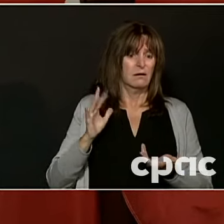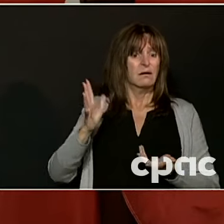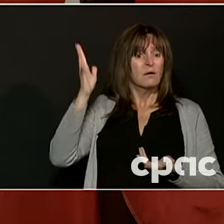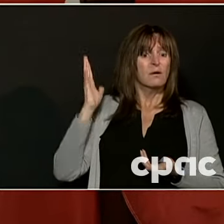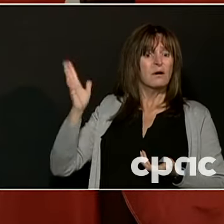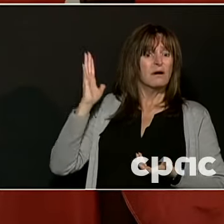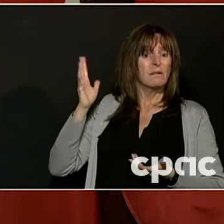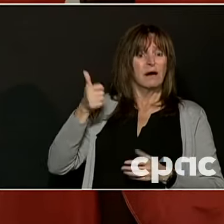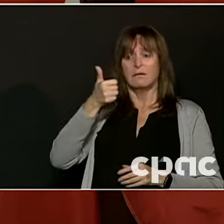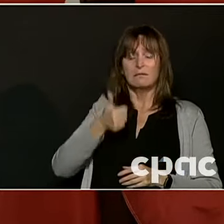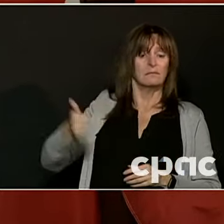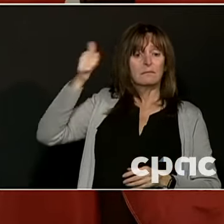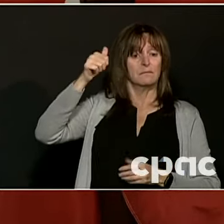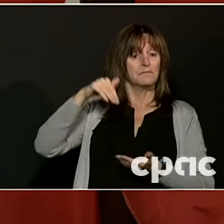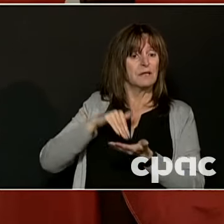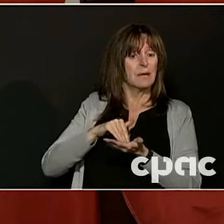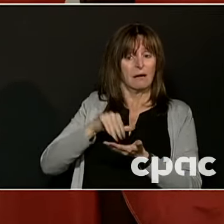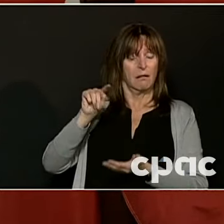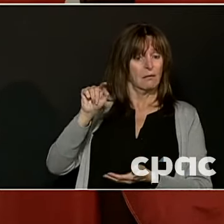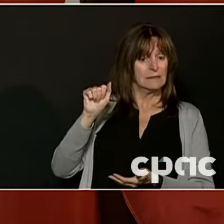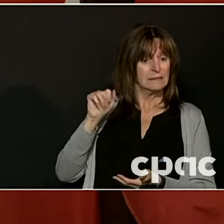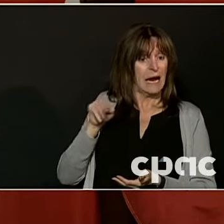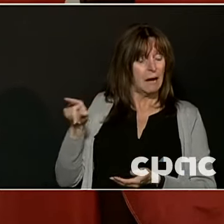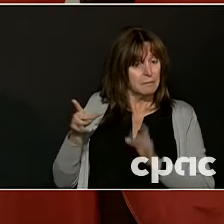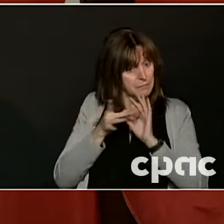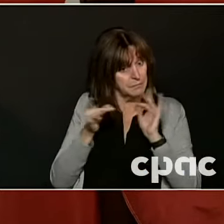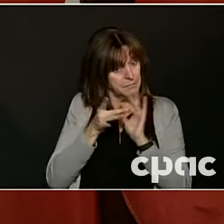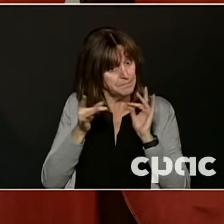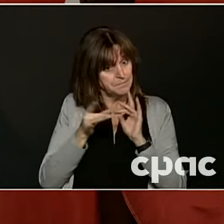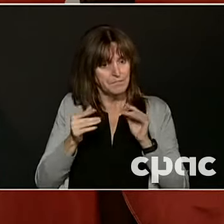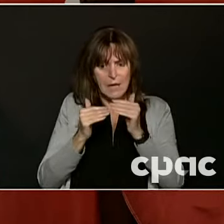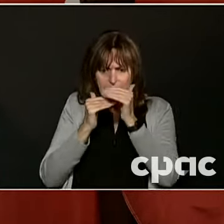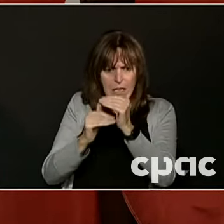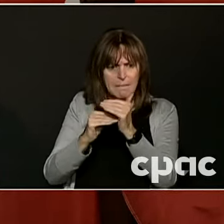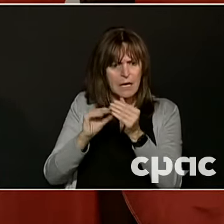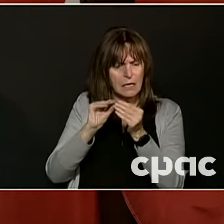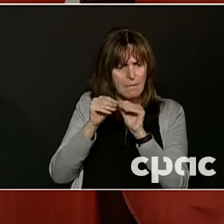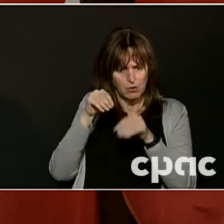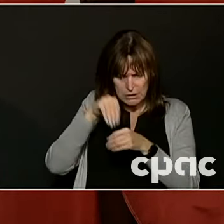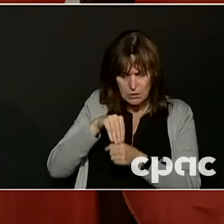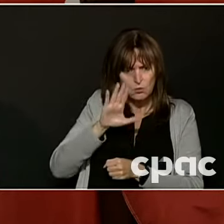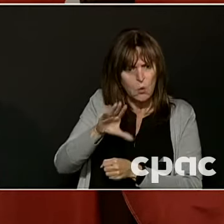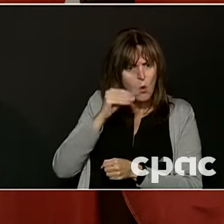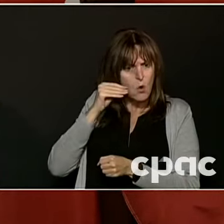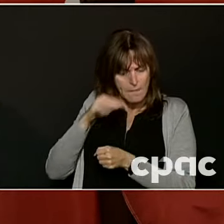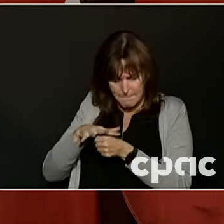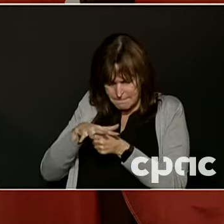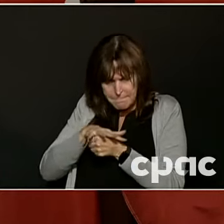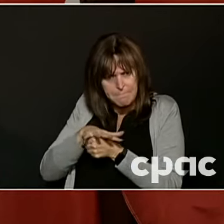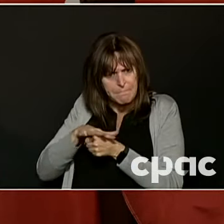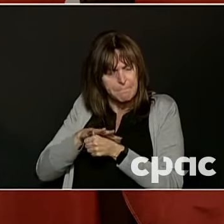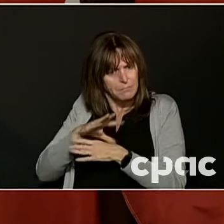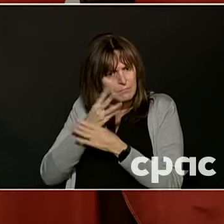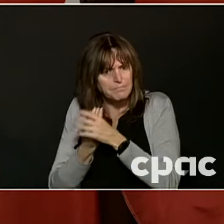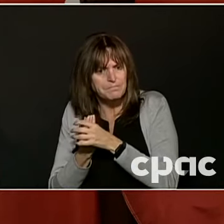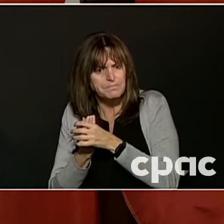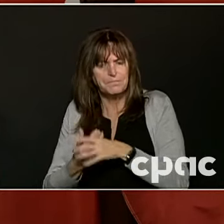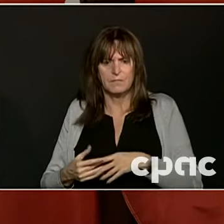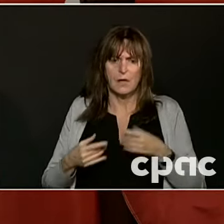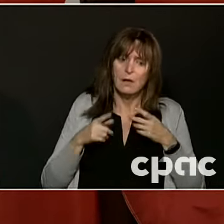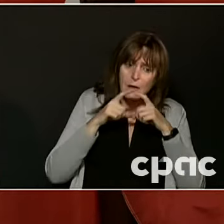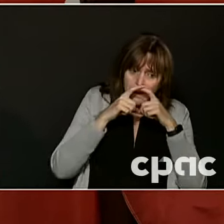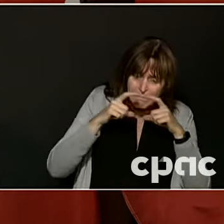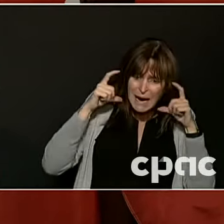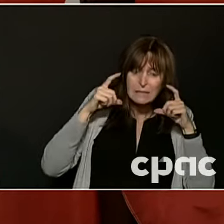down to household members. Keep those limited. Do your social distancing, masking in public or indoor areas where you can't maintain